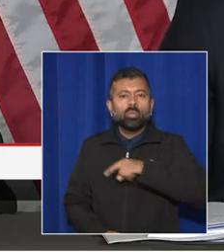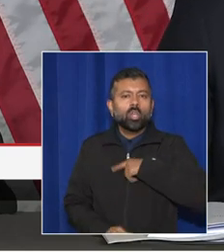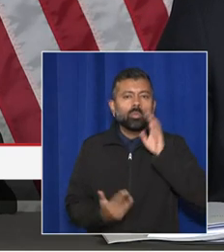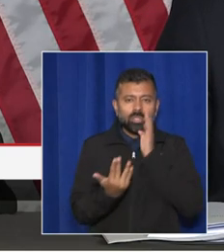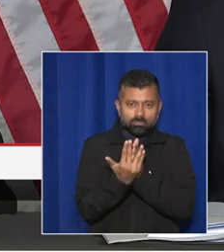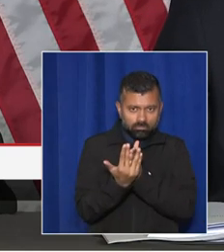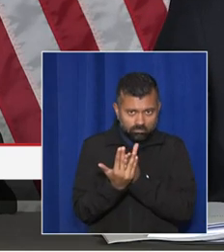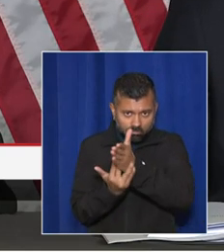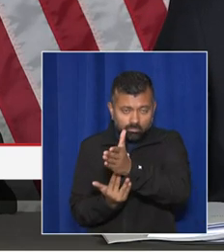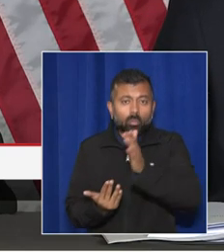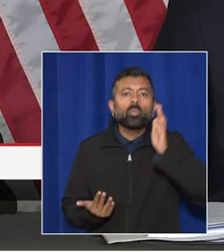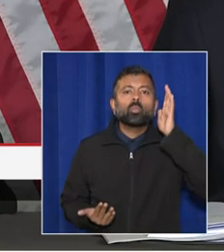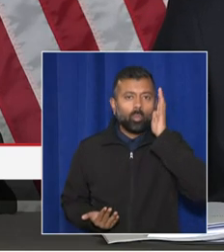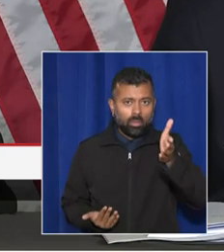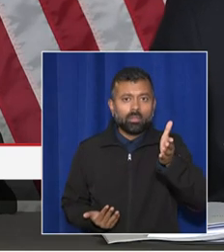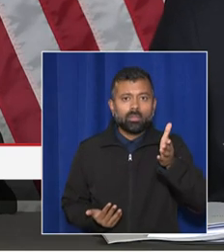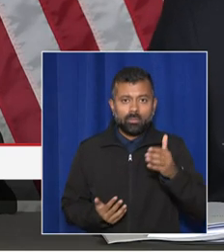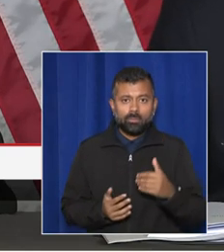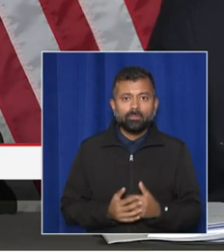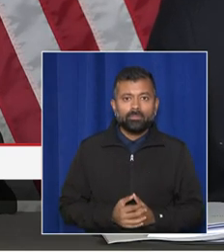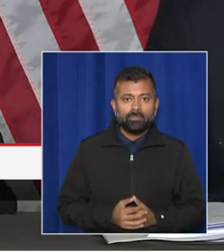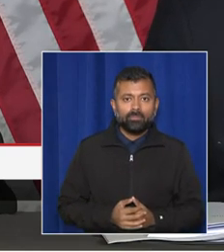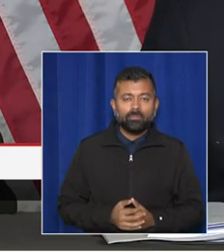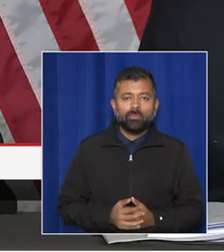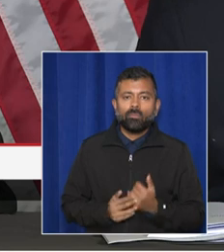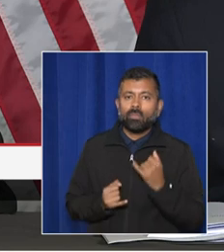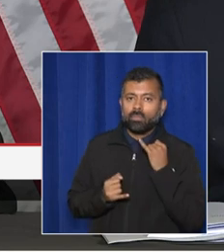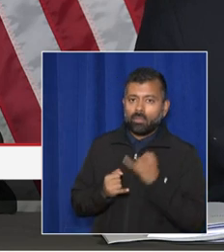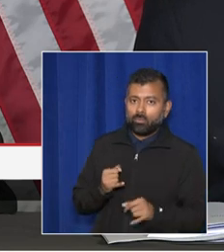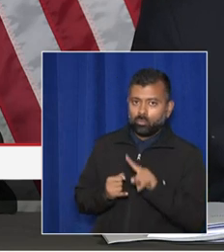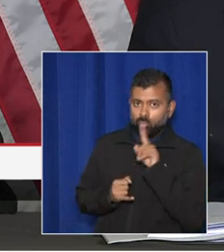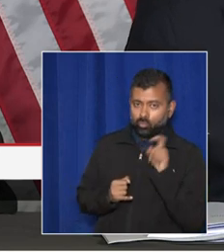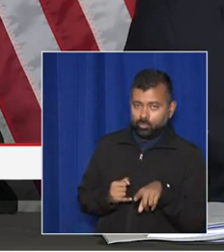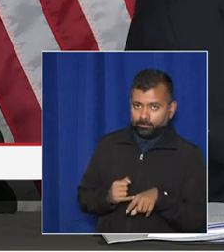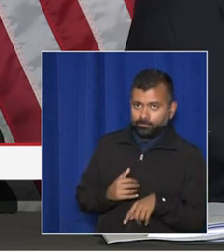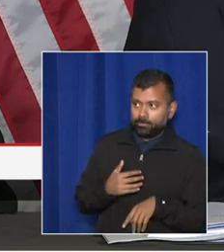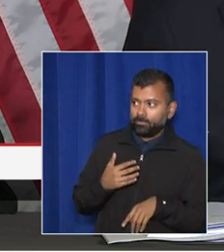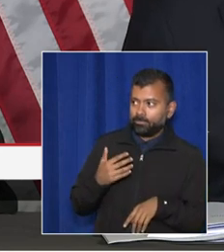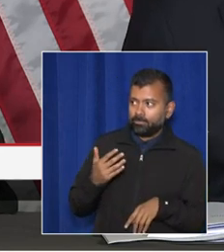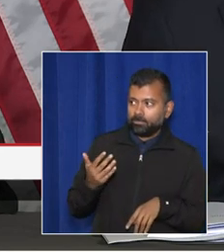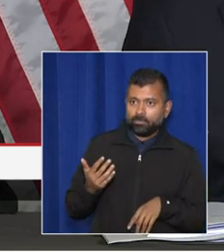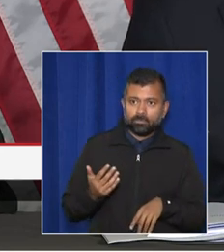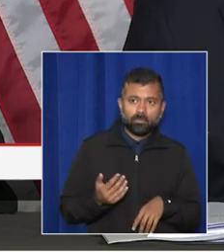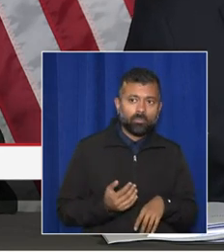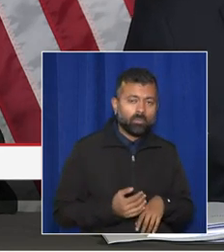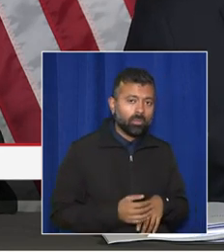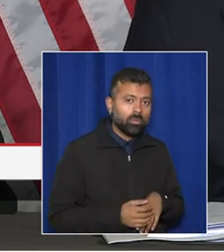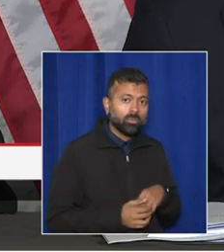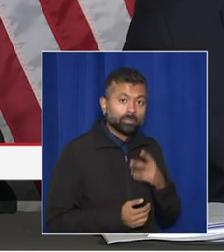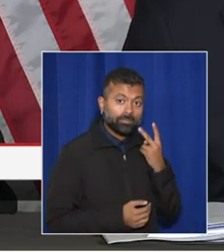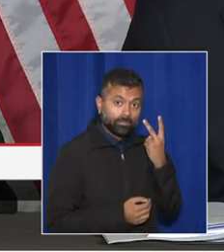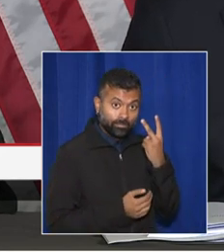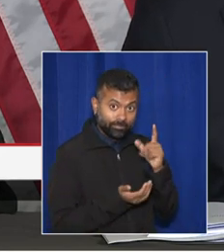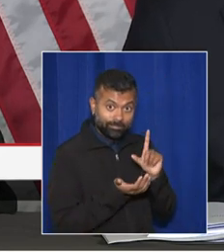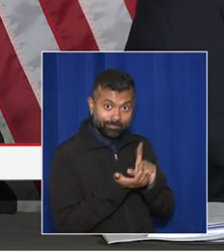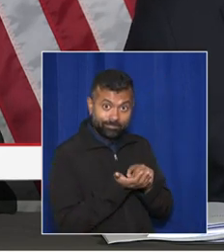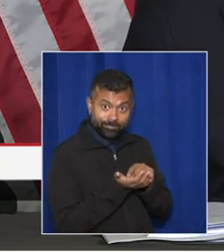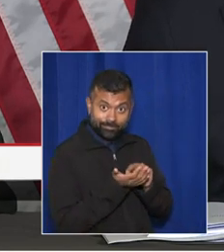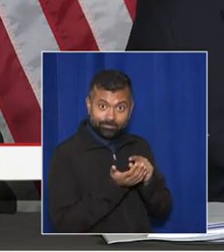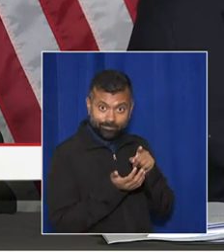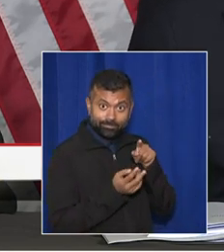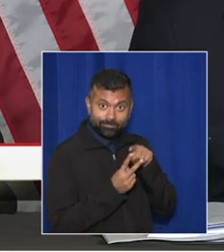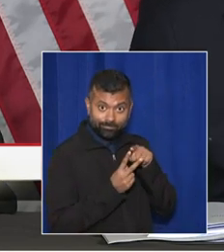question. The Washington Informer newspaper is celebrating 60 years of serving our